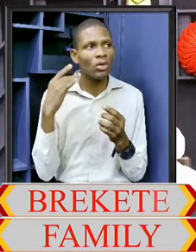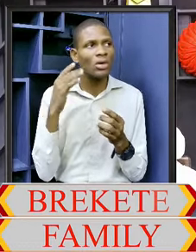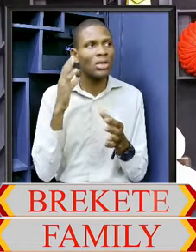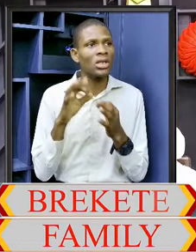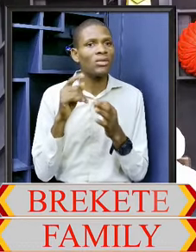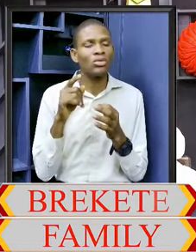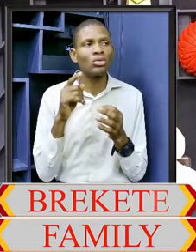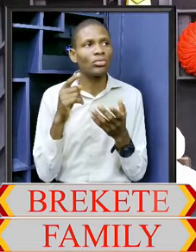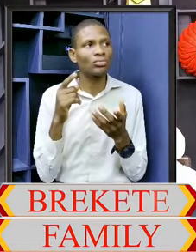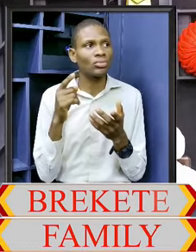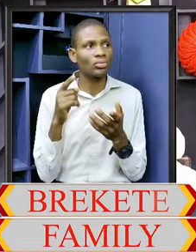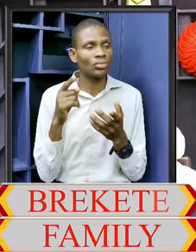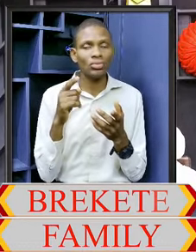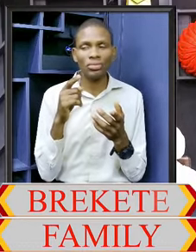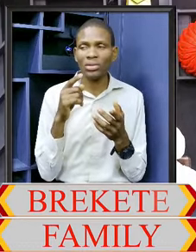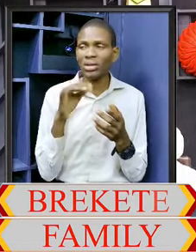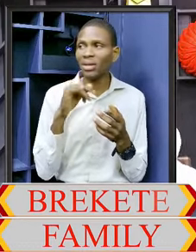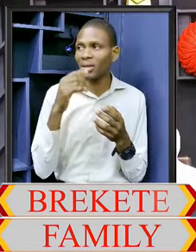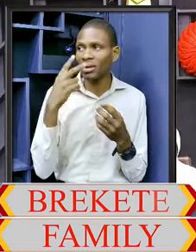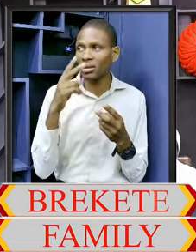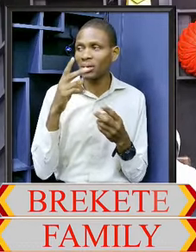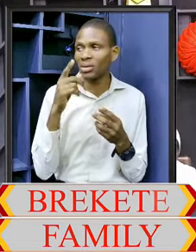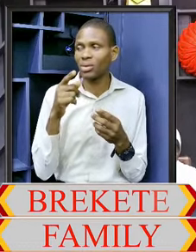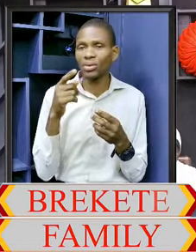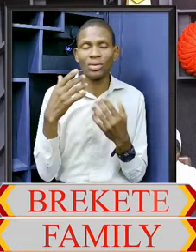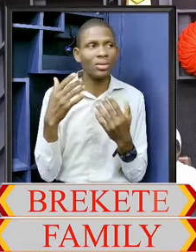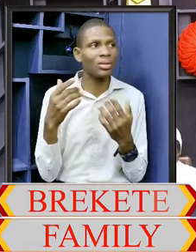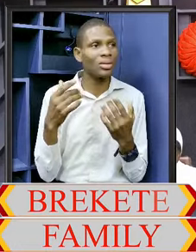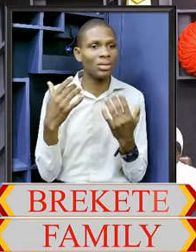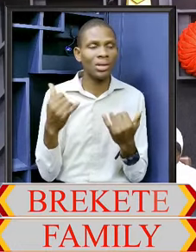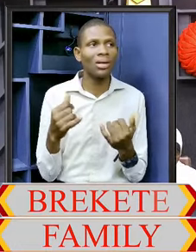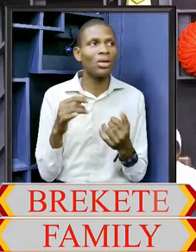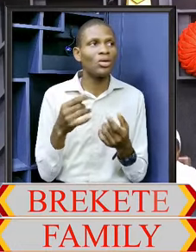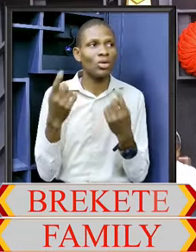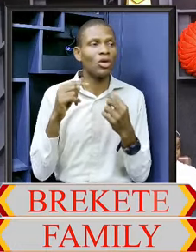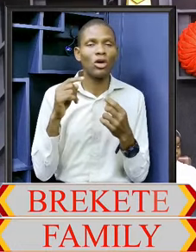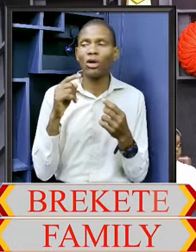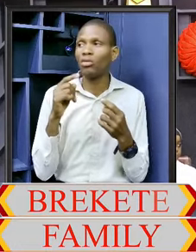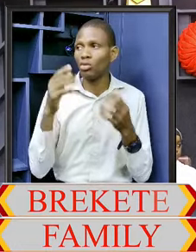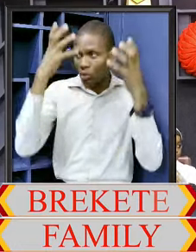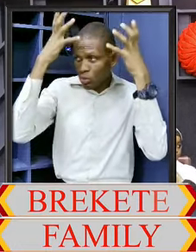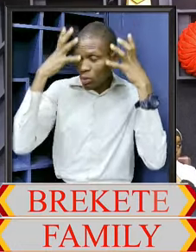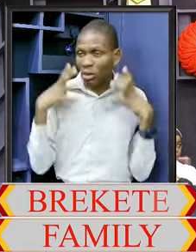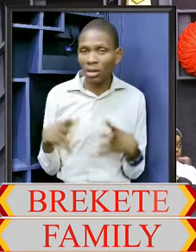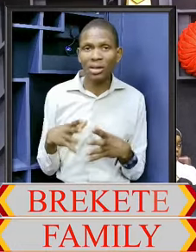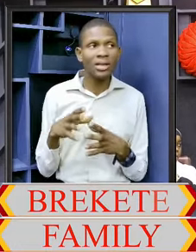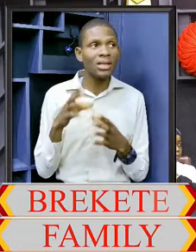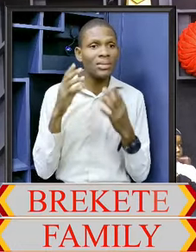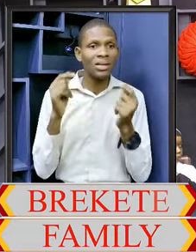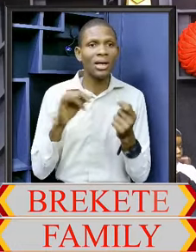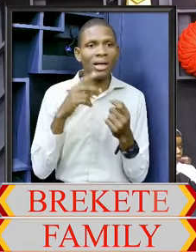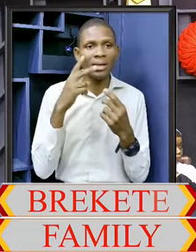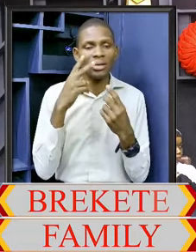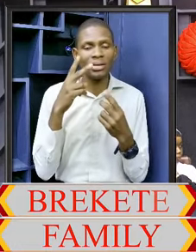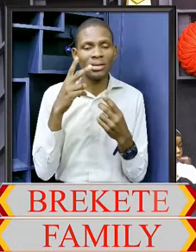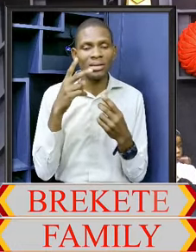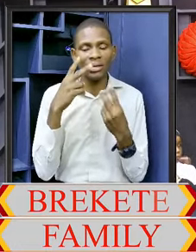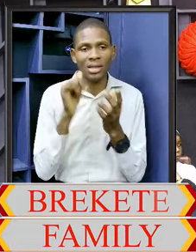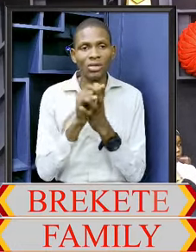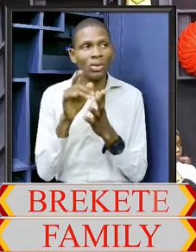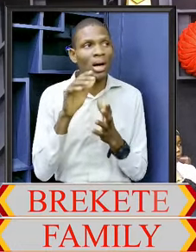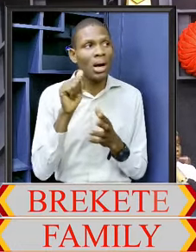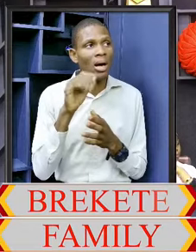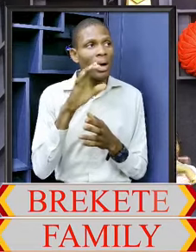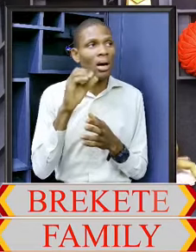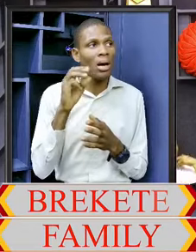you now, see, say you don't become your Royal Highness, come where the as you be now. Immediately I see you, they talk, say you be a Komora.